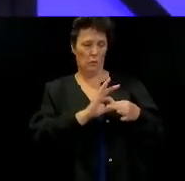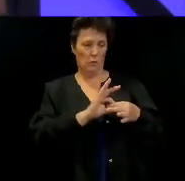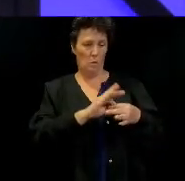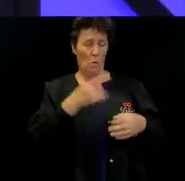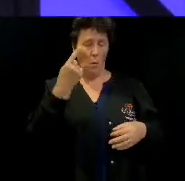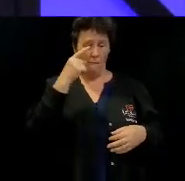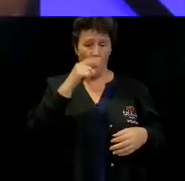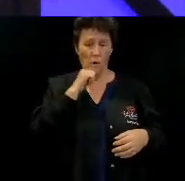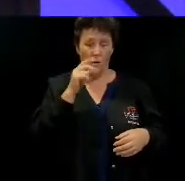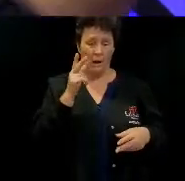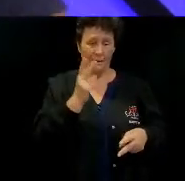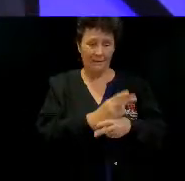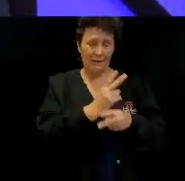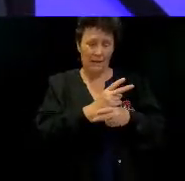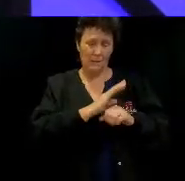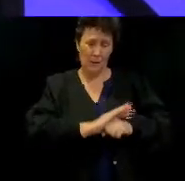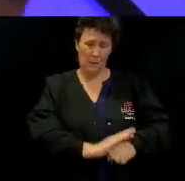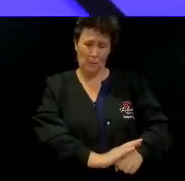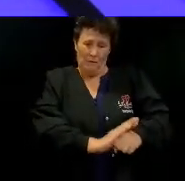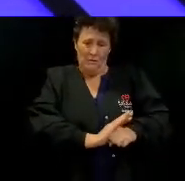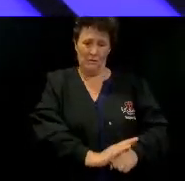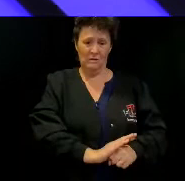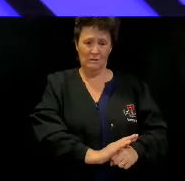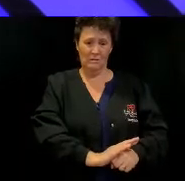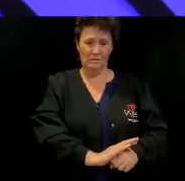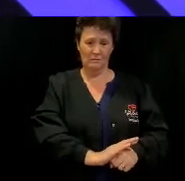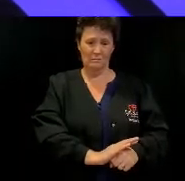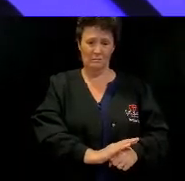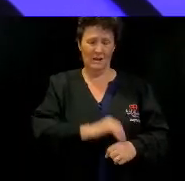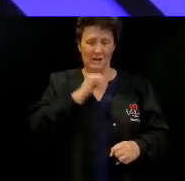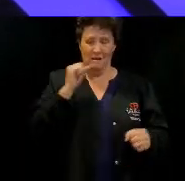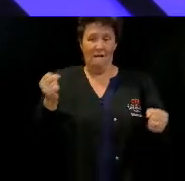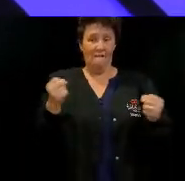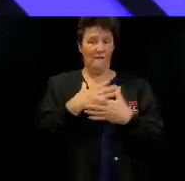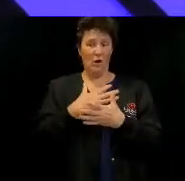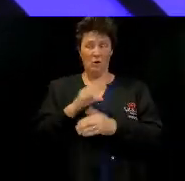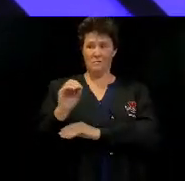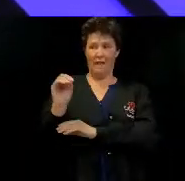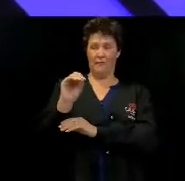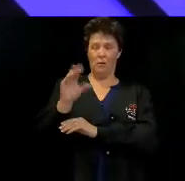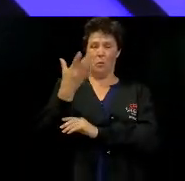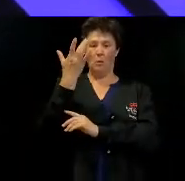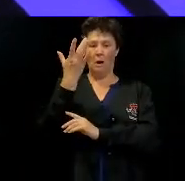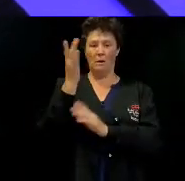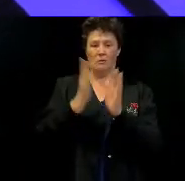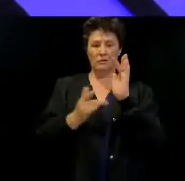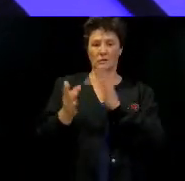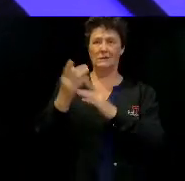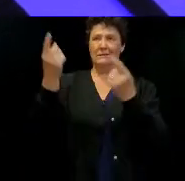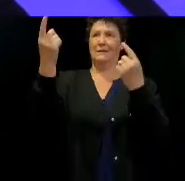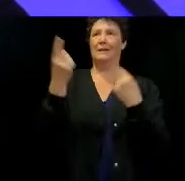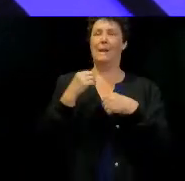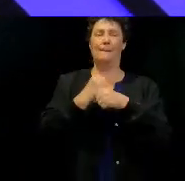you won't fear. Because why? You're the righteous of God in Christ Jesus. It's a celebration. Jesus come to set you and I free from fear.